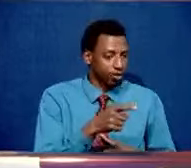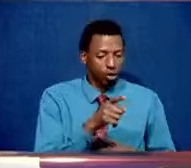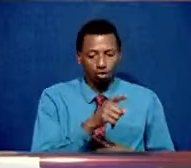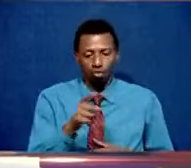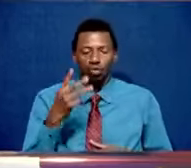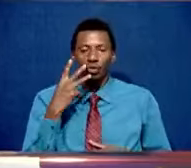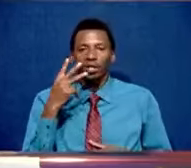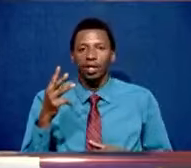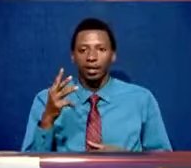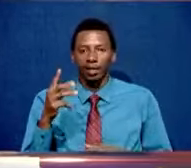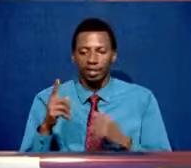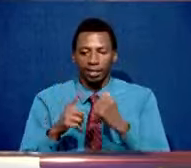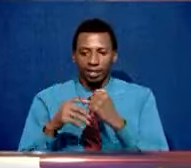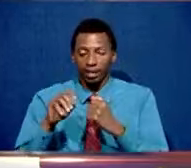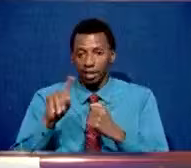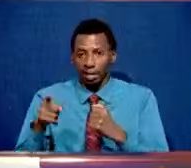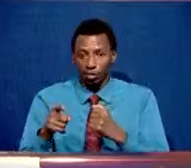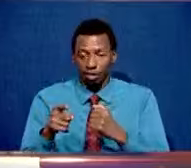360,000 per annum.